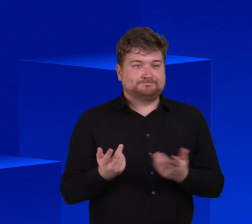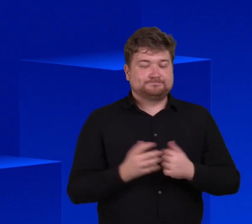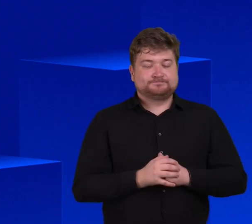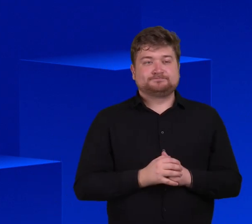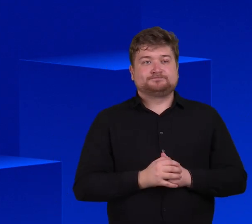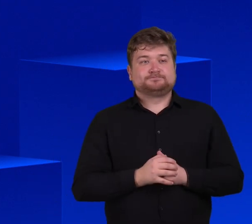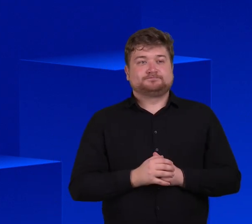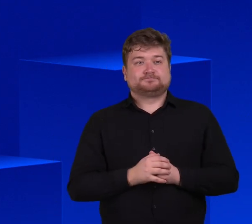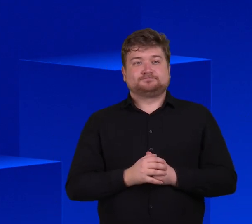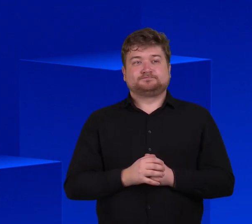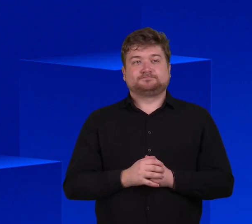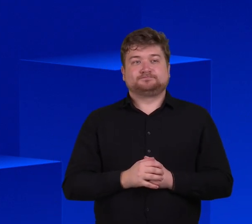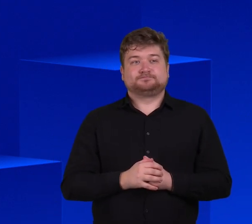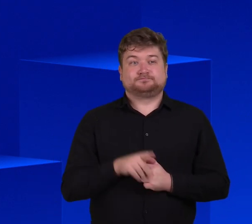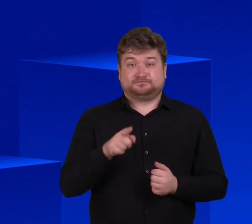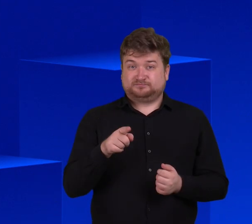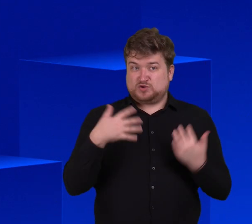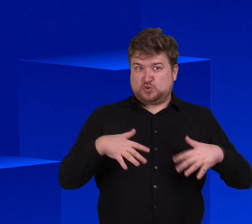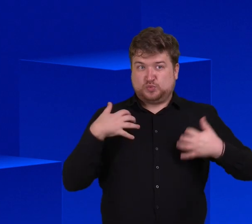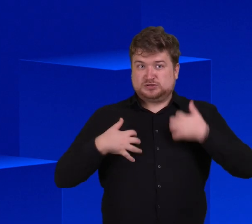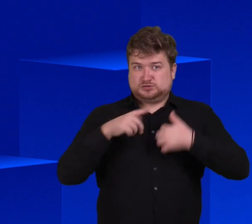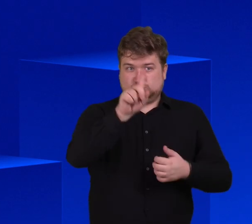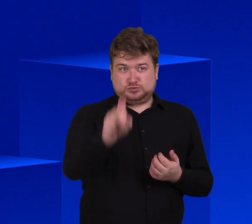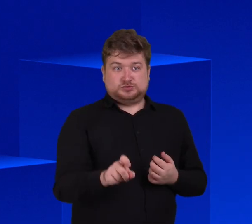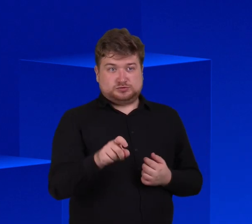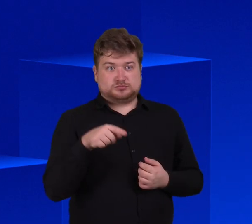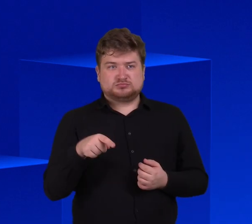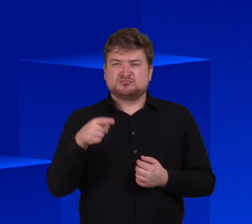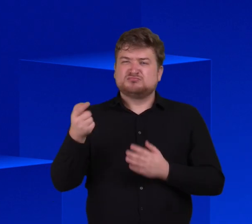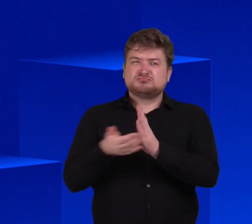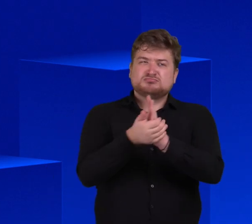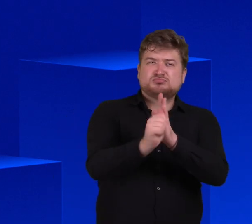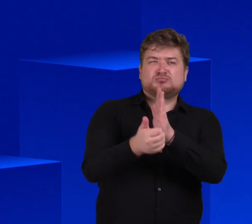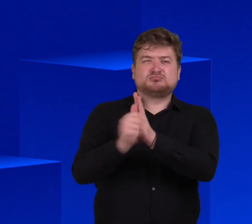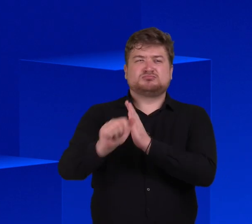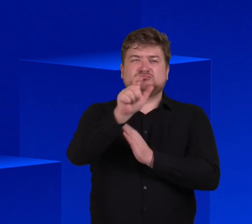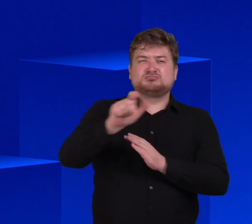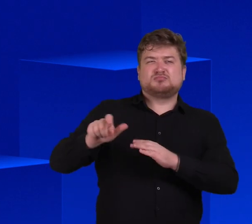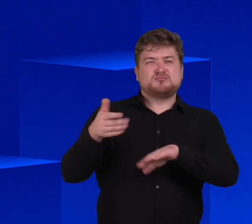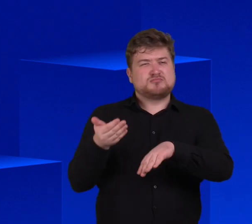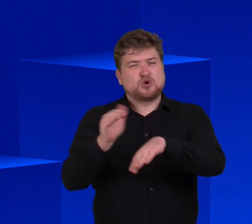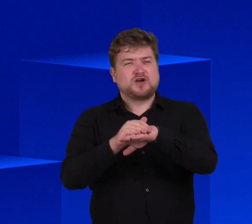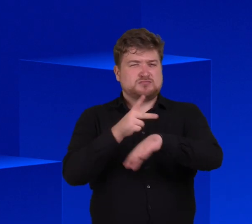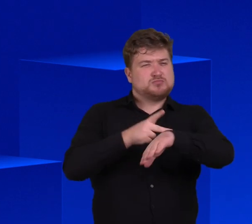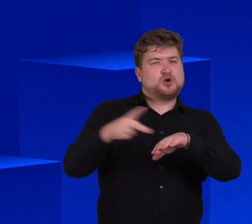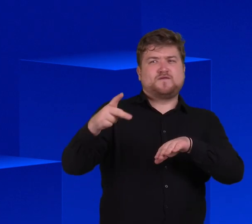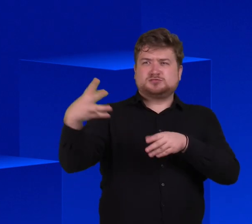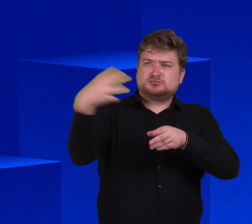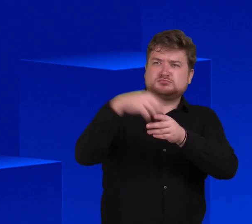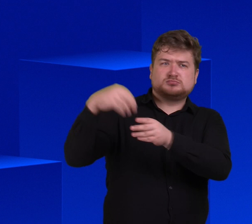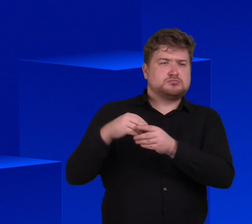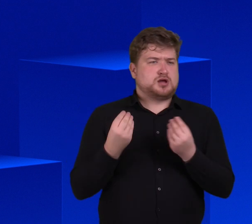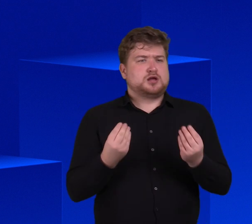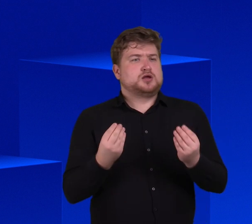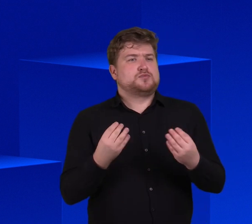attract professionals. Because, of course, there is a right to stay, but on the other hand, we can't prevent the people